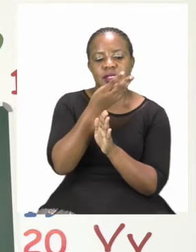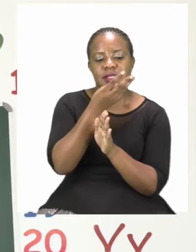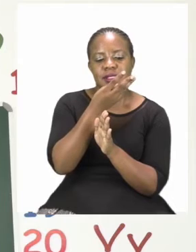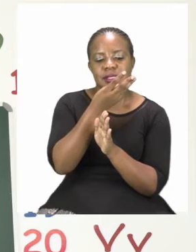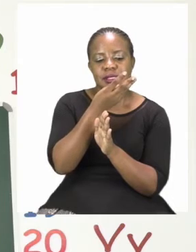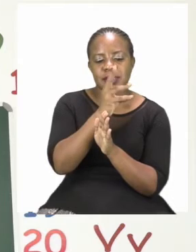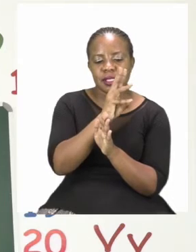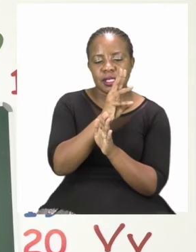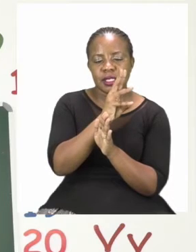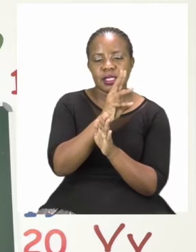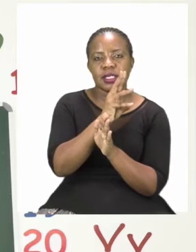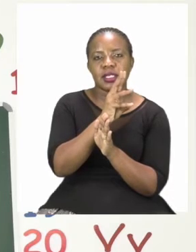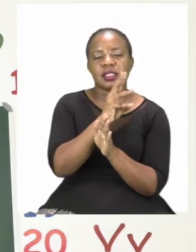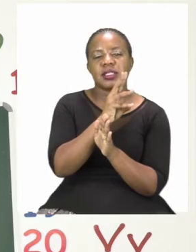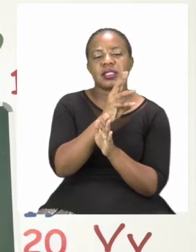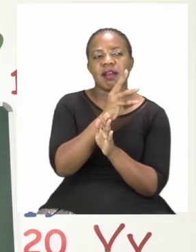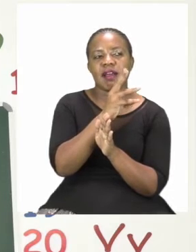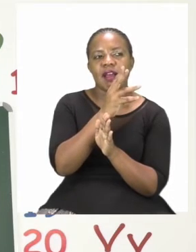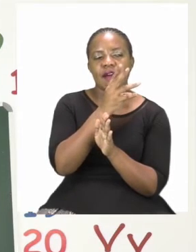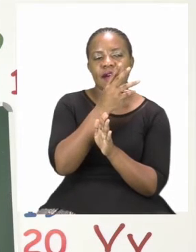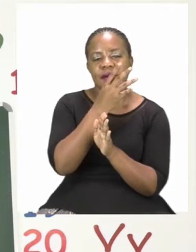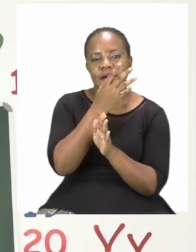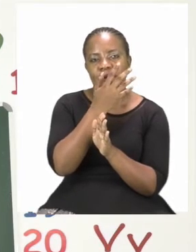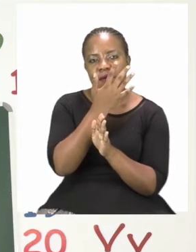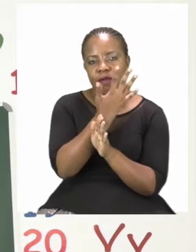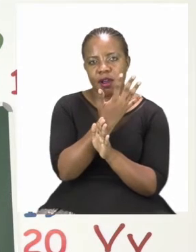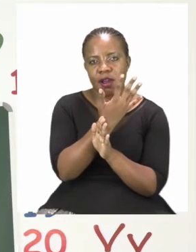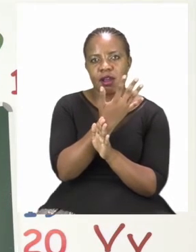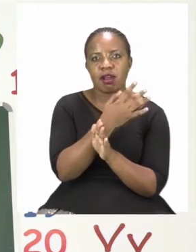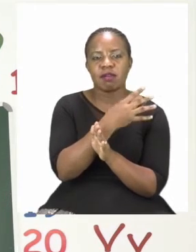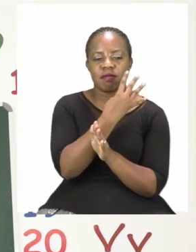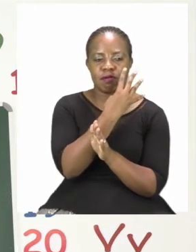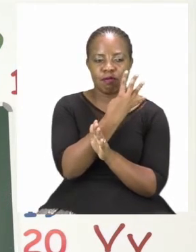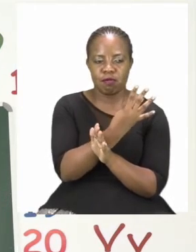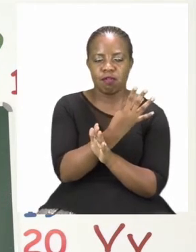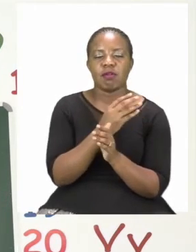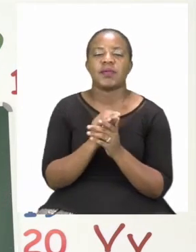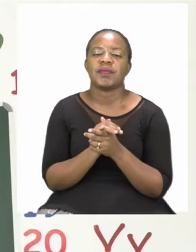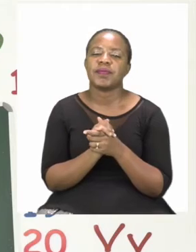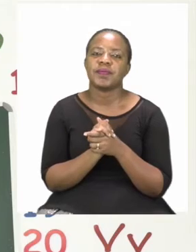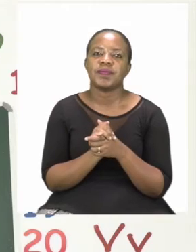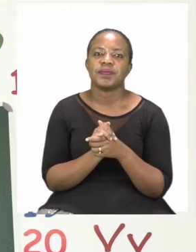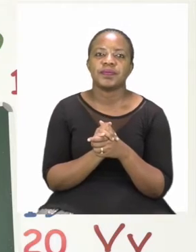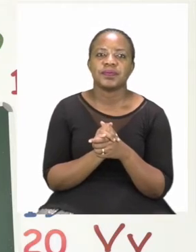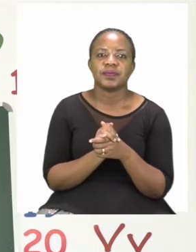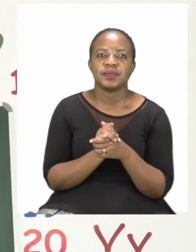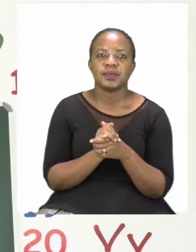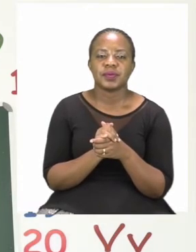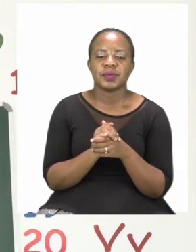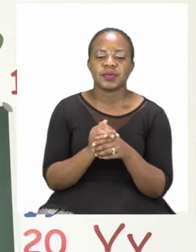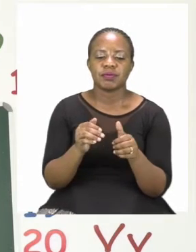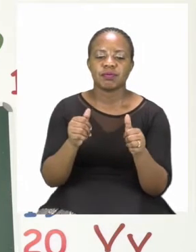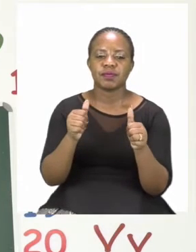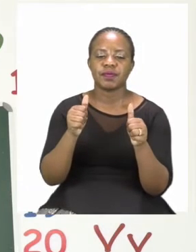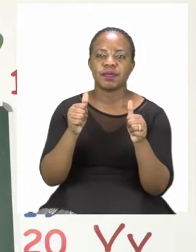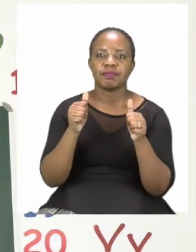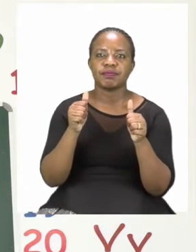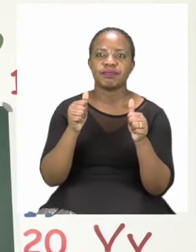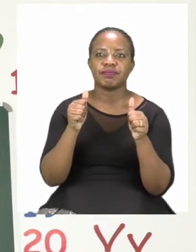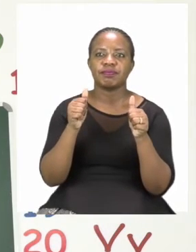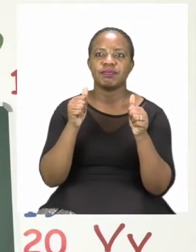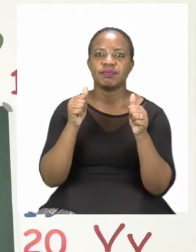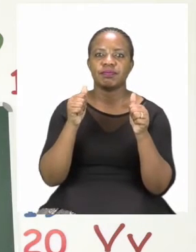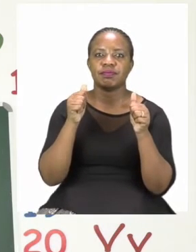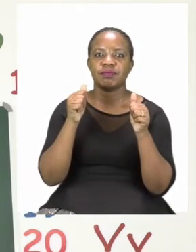Remember, boys and girls, counting backwards means we're going in this direction, backwards. It's like